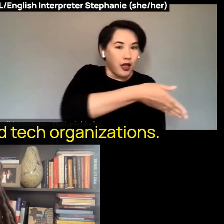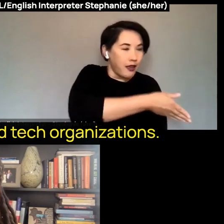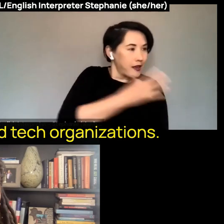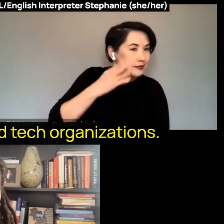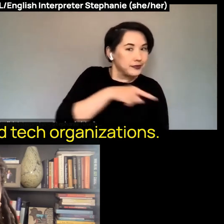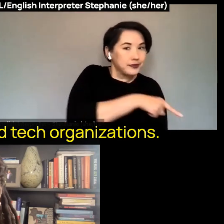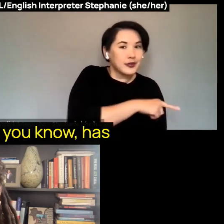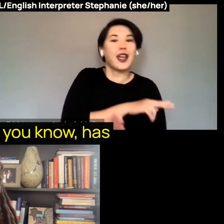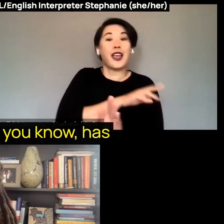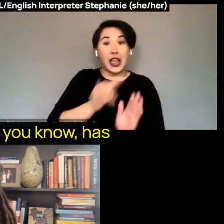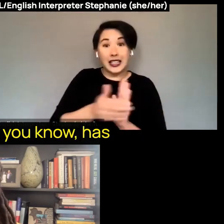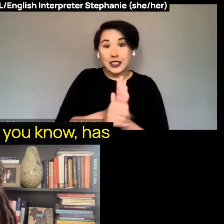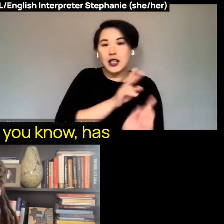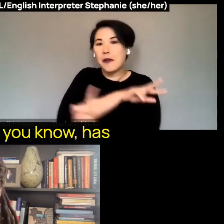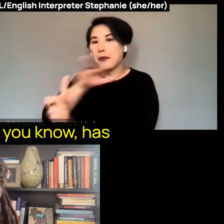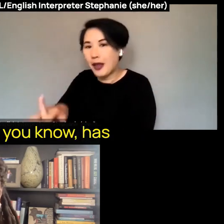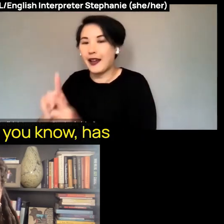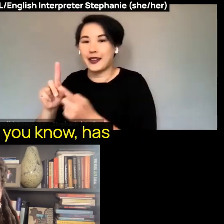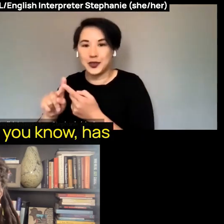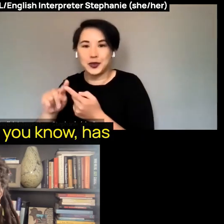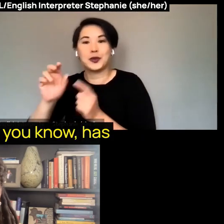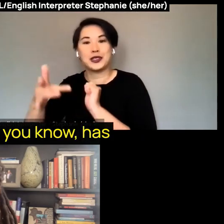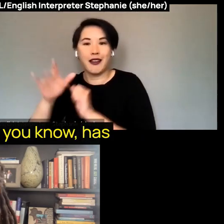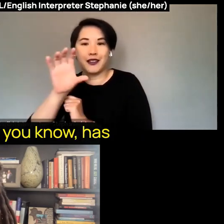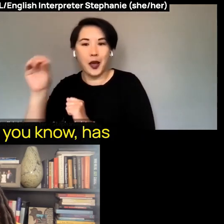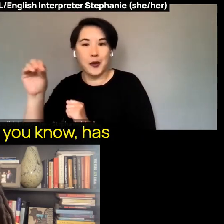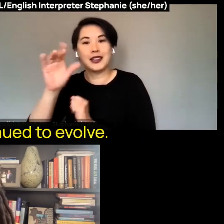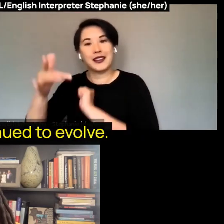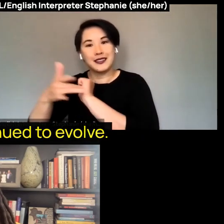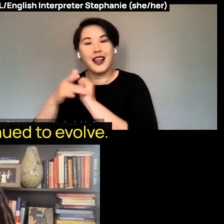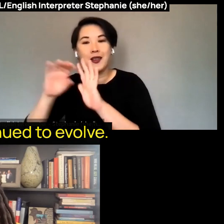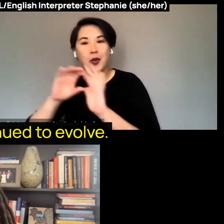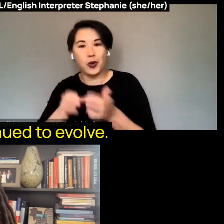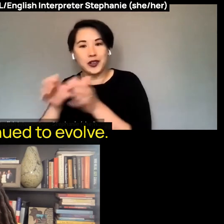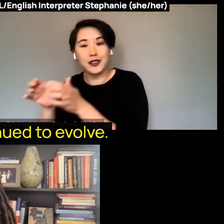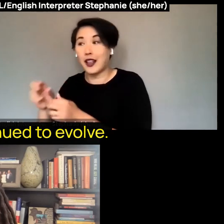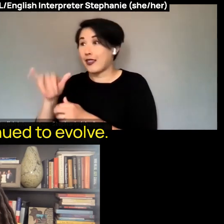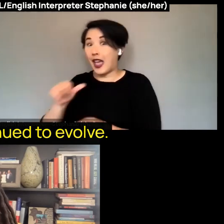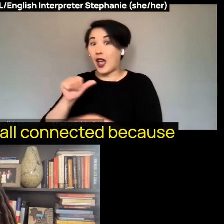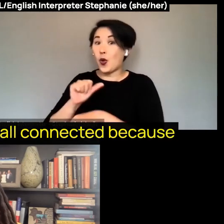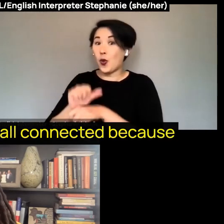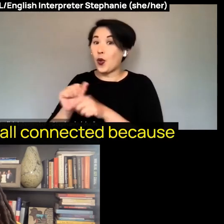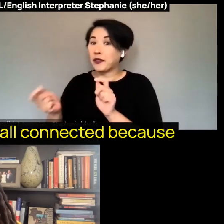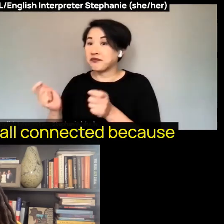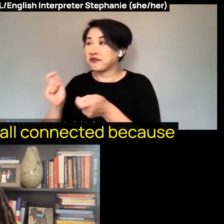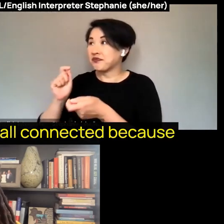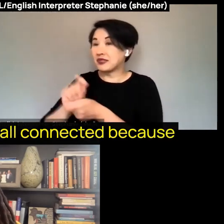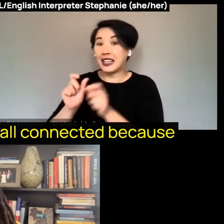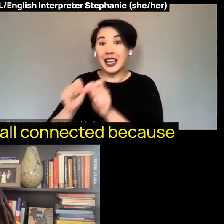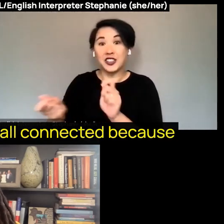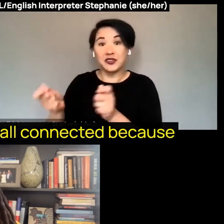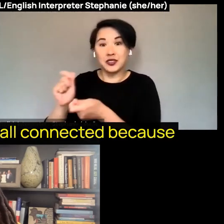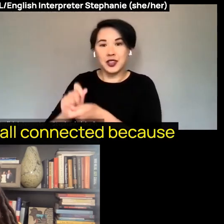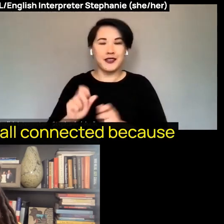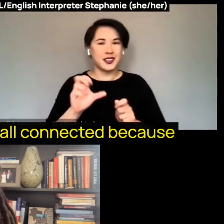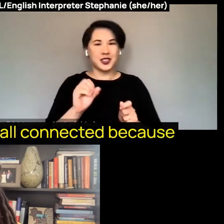tech organizations. And that work, you know, has evolved and continue to evolve. And so I just really see it